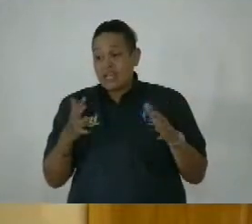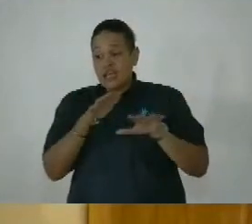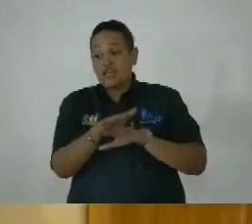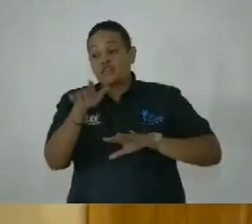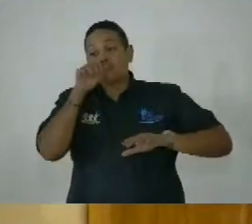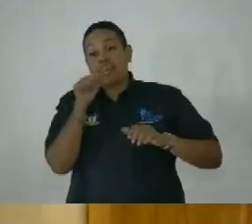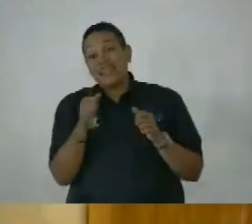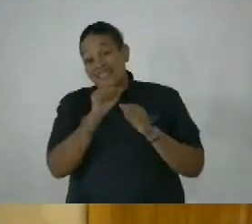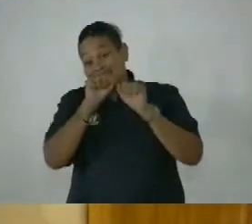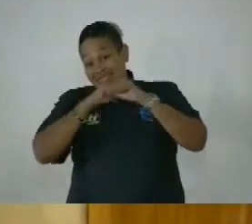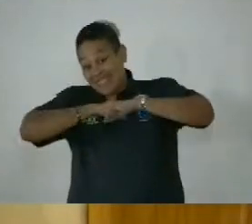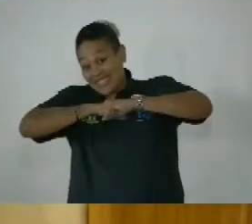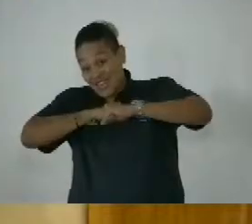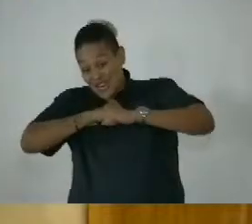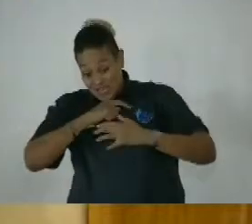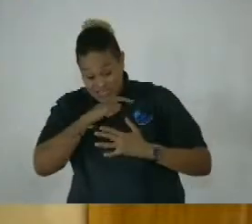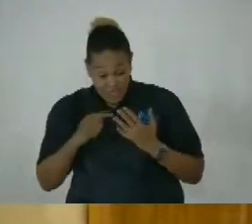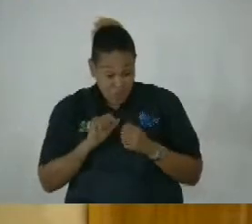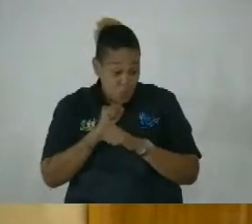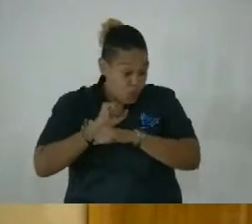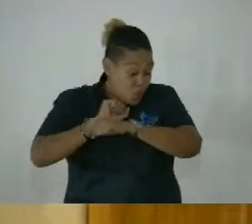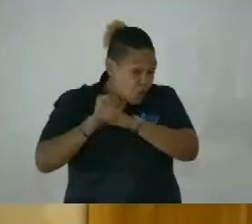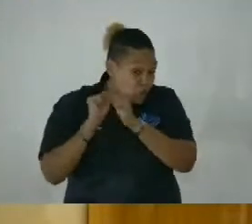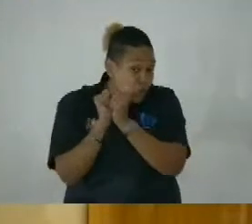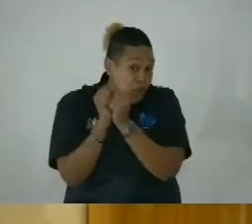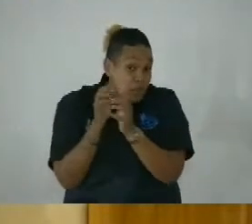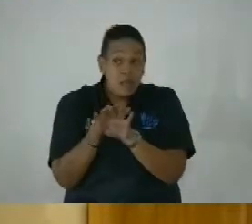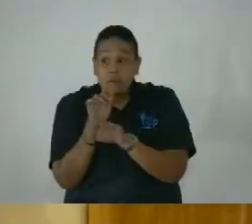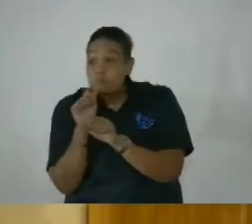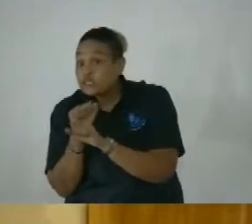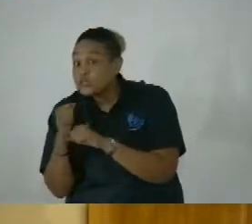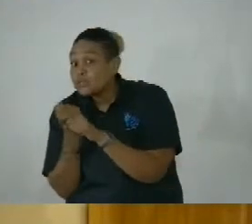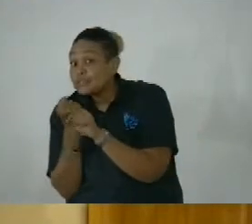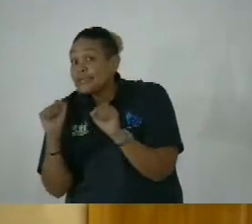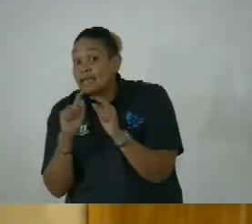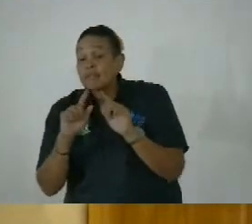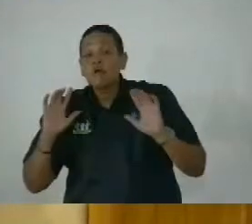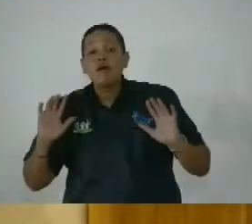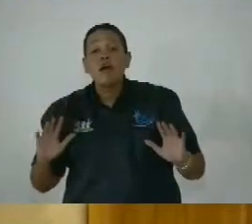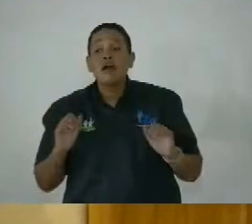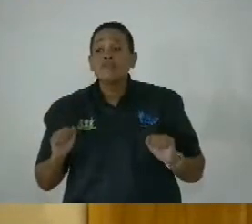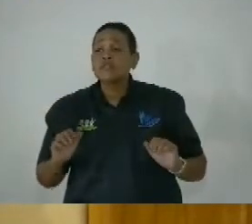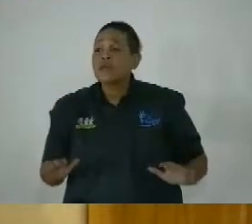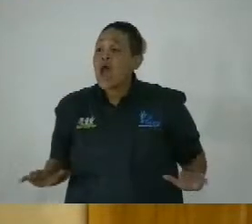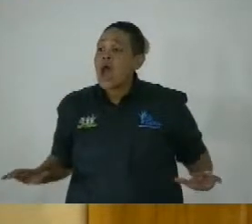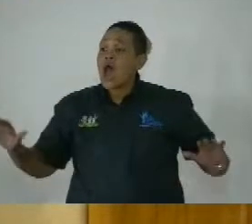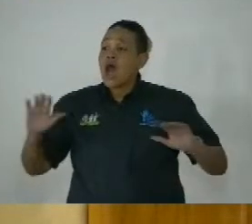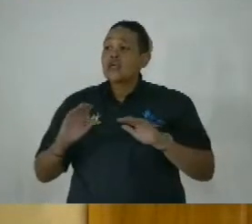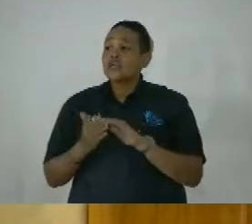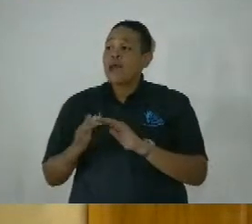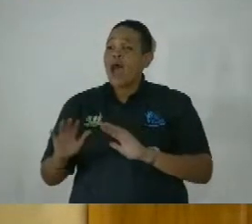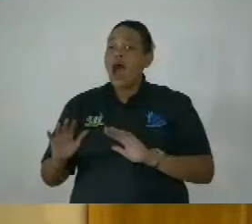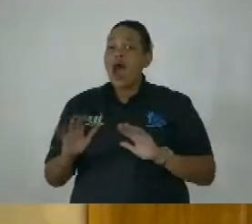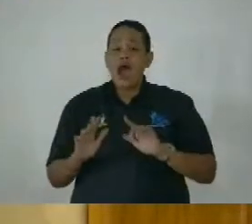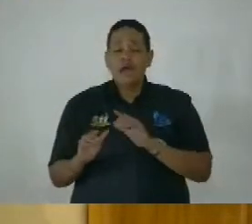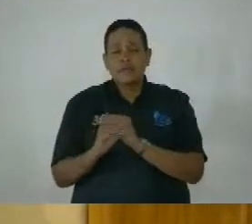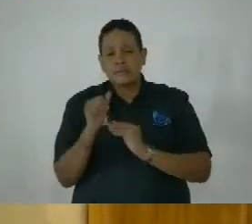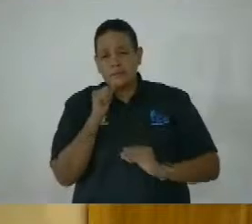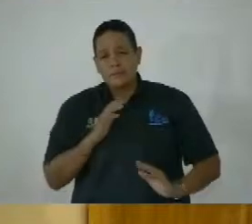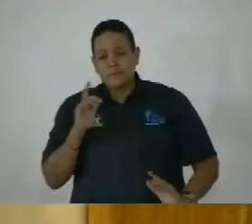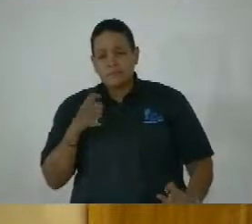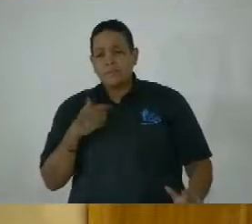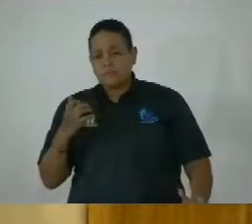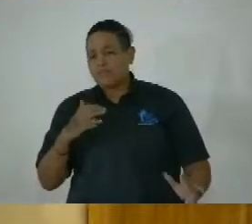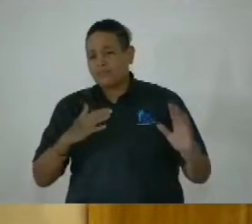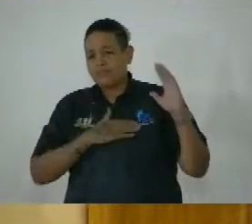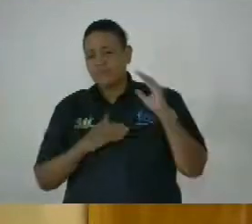security apparatus, working collectively to ensure the safety and well-being of all Jamaicans. Madam Speaker, I'd like to dedicate,